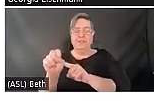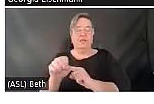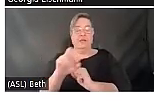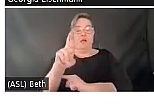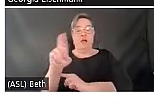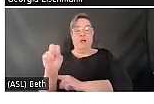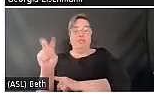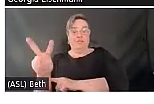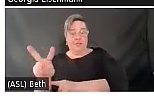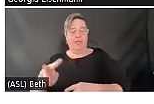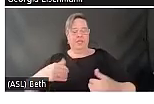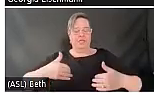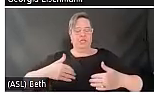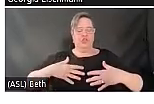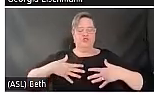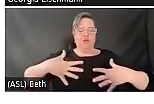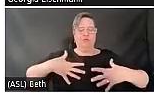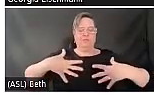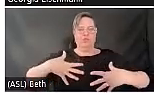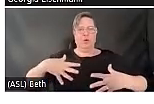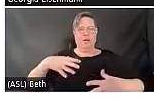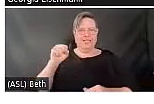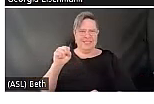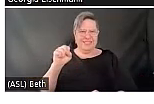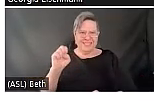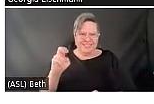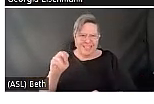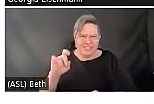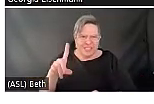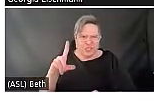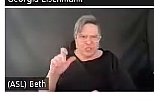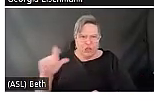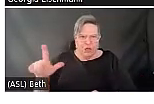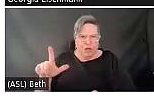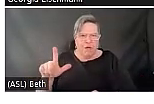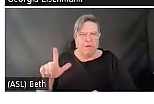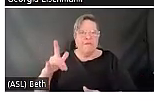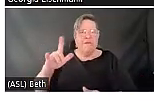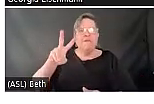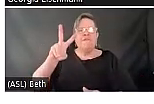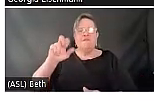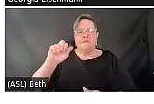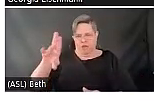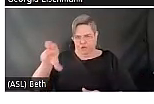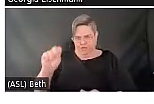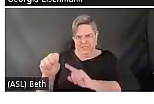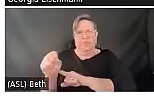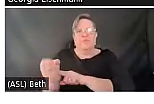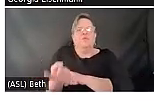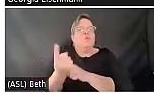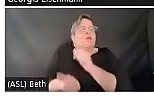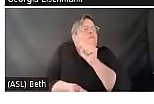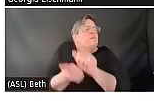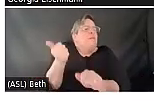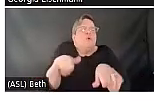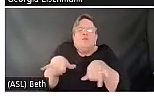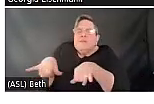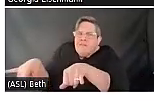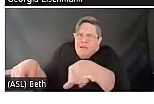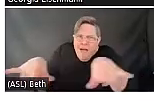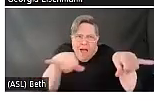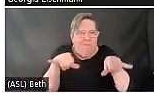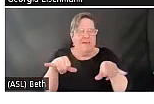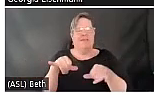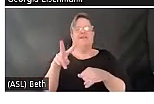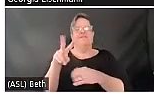or respiratory syncytial virus, and it is one of the most common viruses that typically starts in the fall